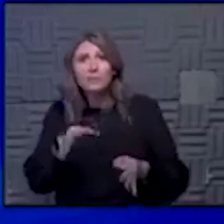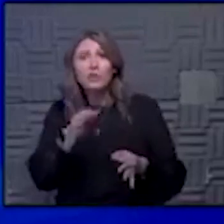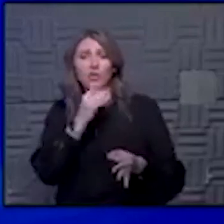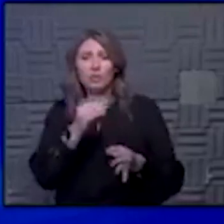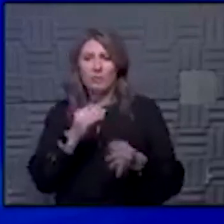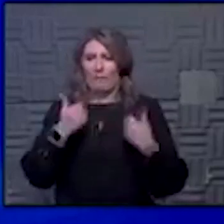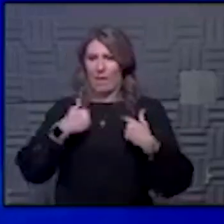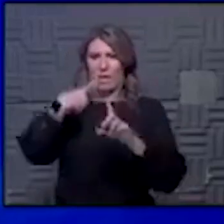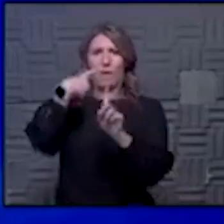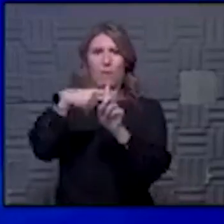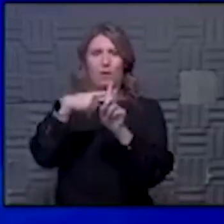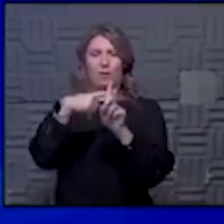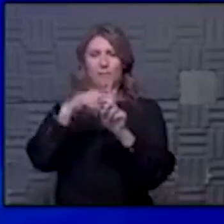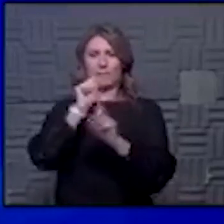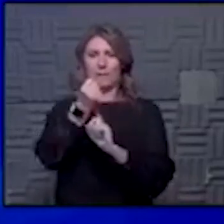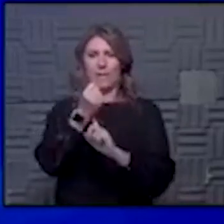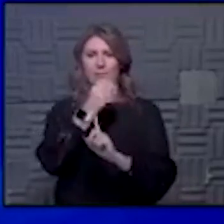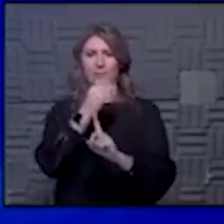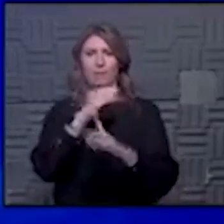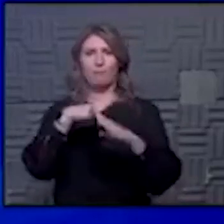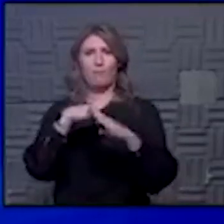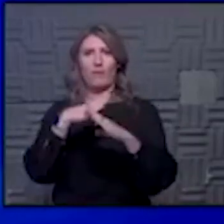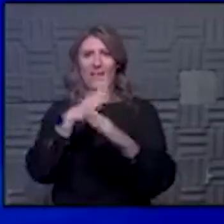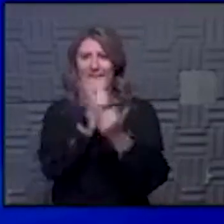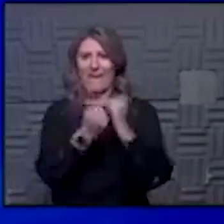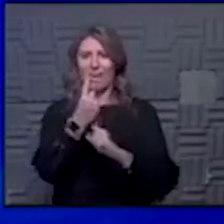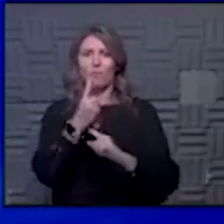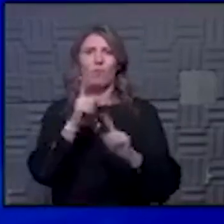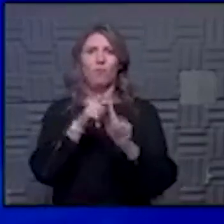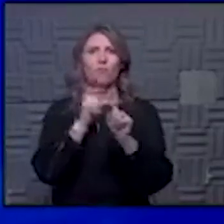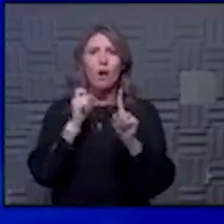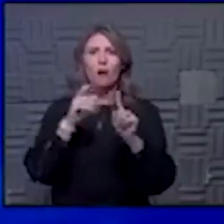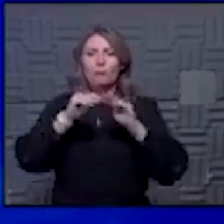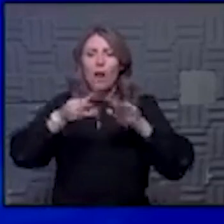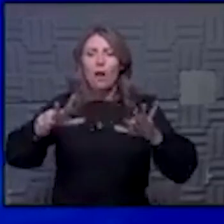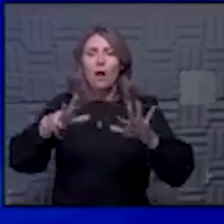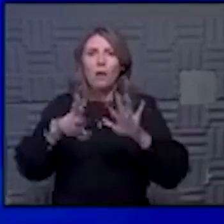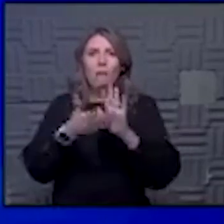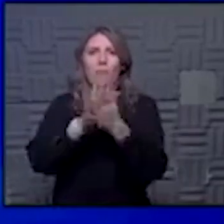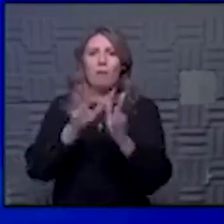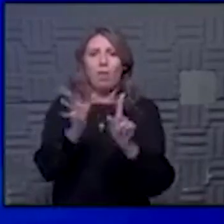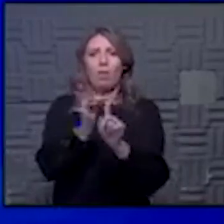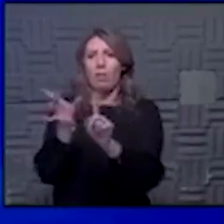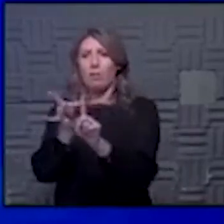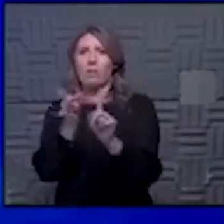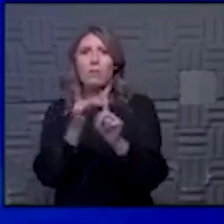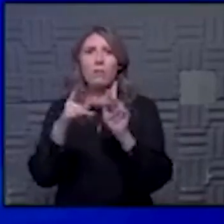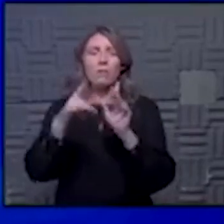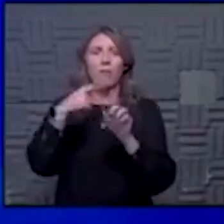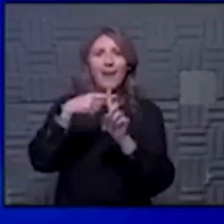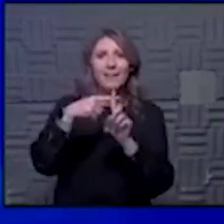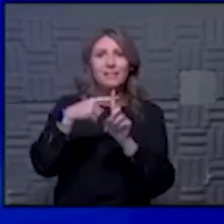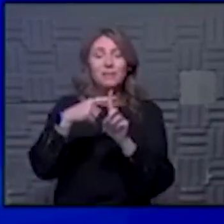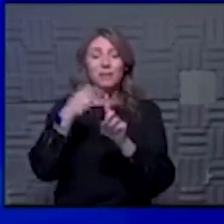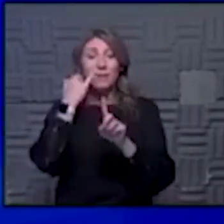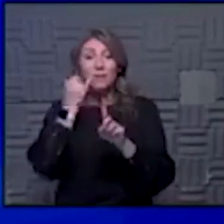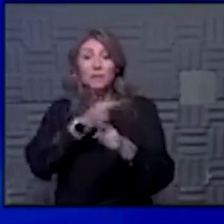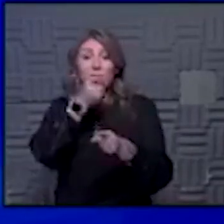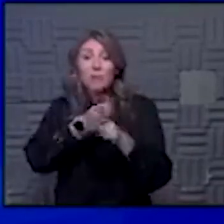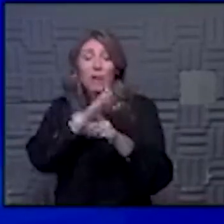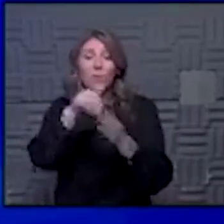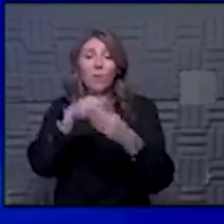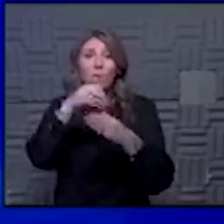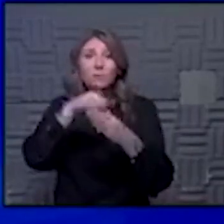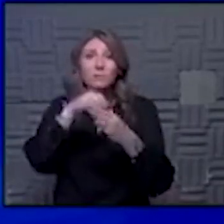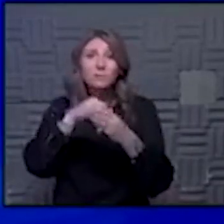an infection, we want to prevent other kids and people from getting positive. Right thing to do. I applaud that. Whether or not it's right to cancel an entire indoor